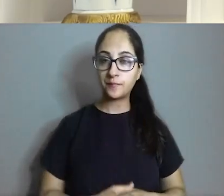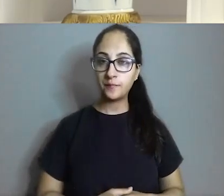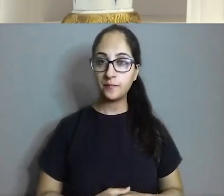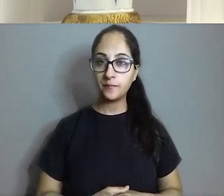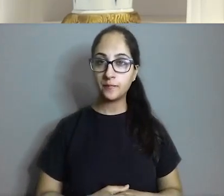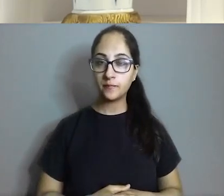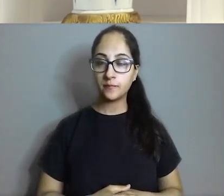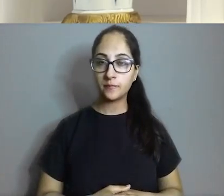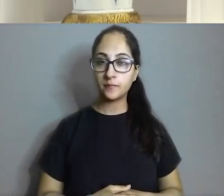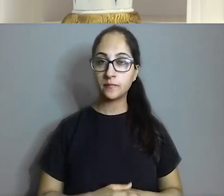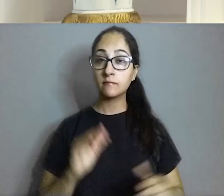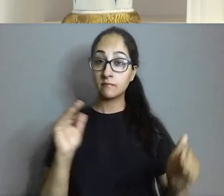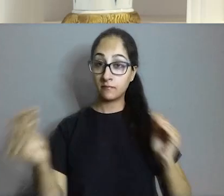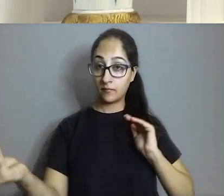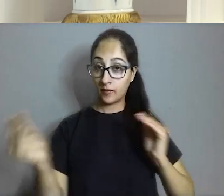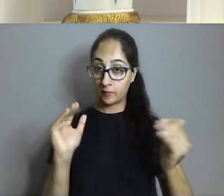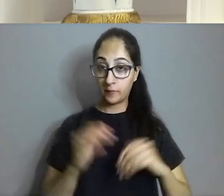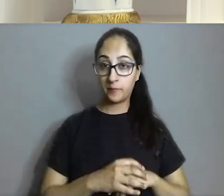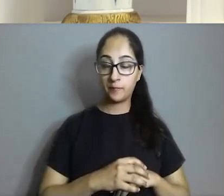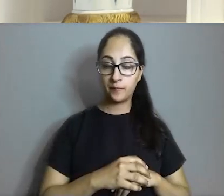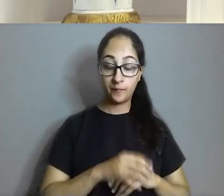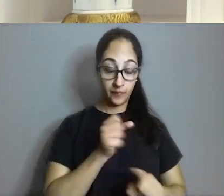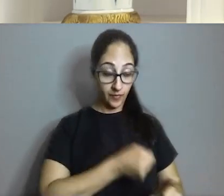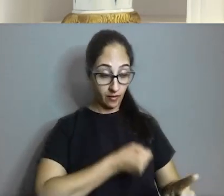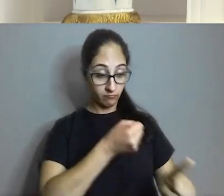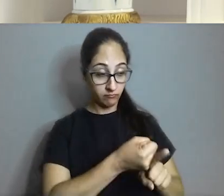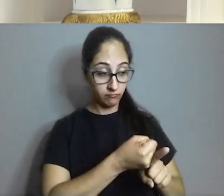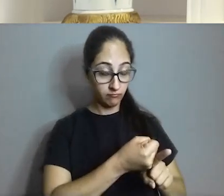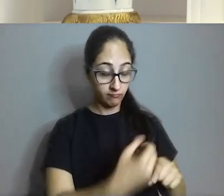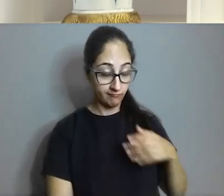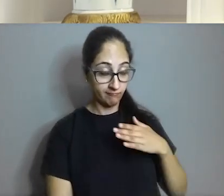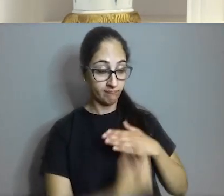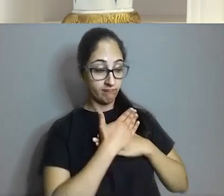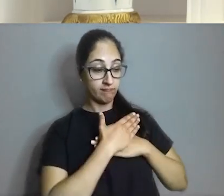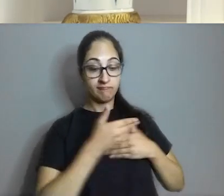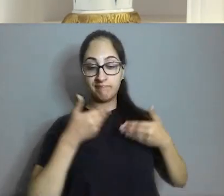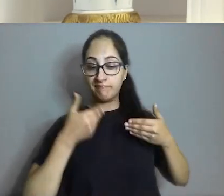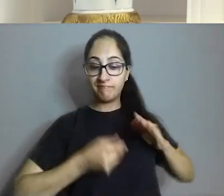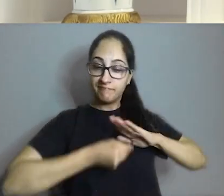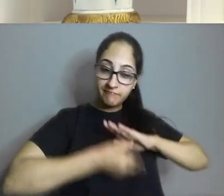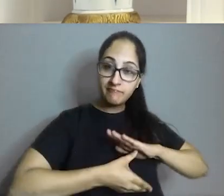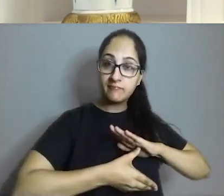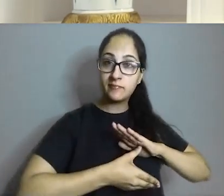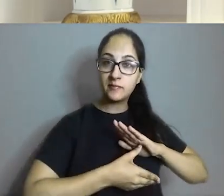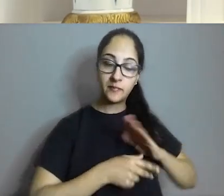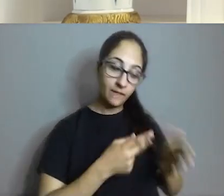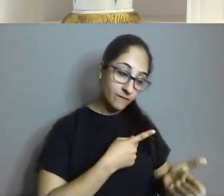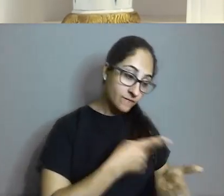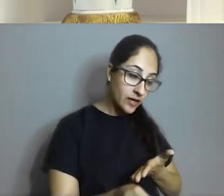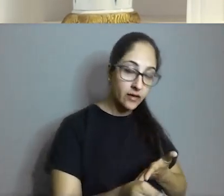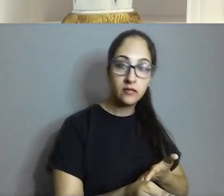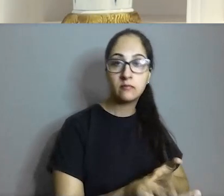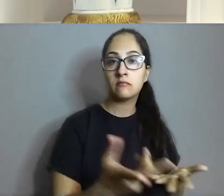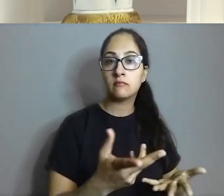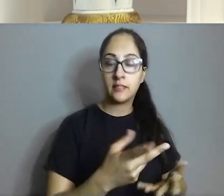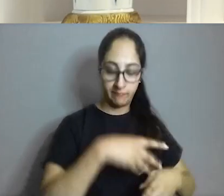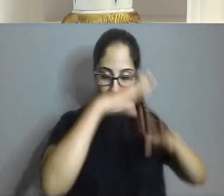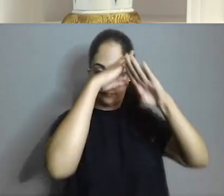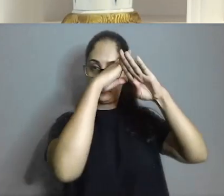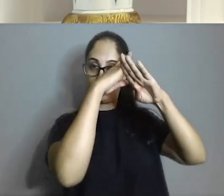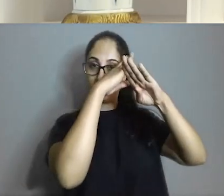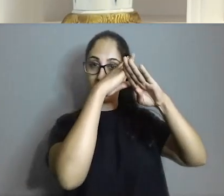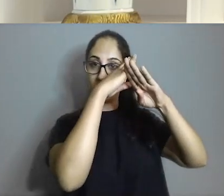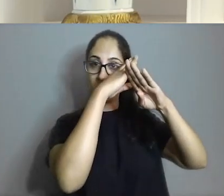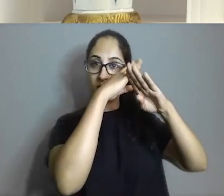People who view setbacks as an indication of personal failure allow it to pervade all aspects of their